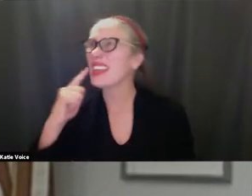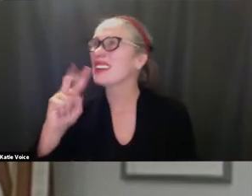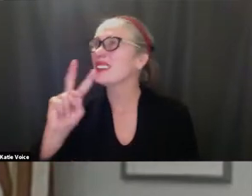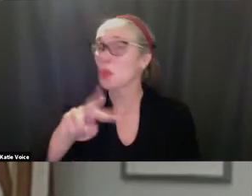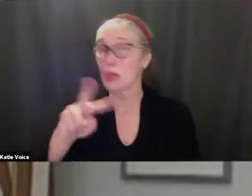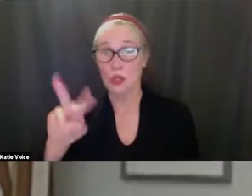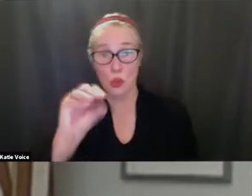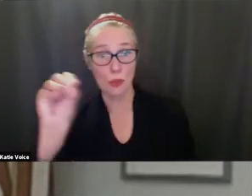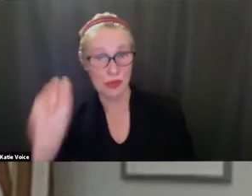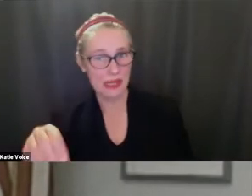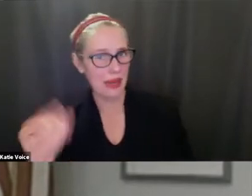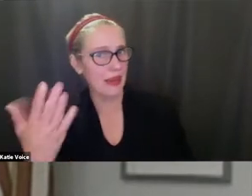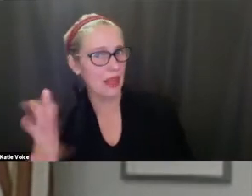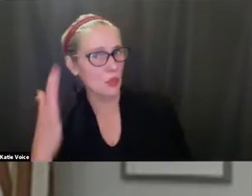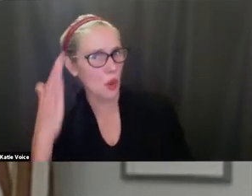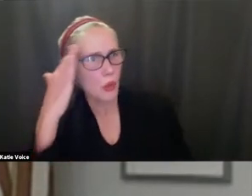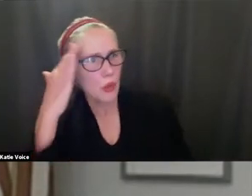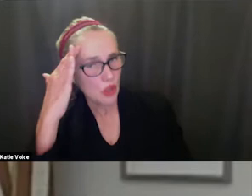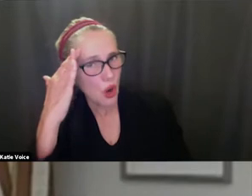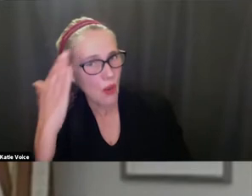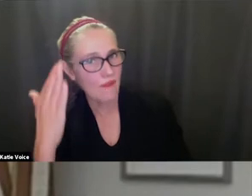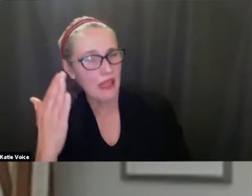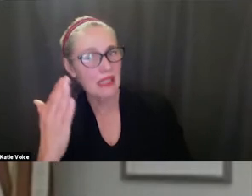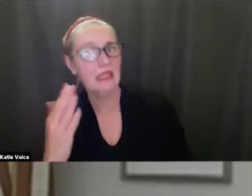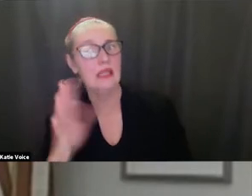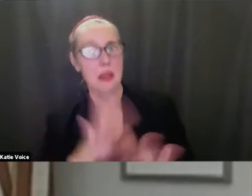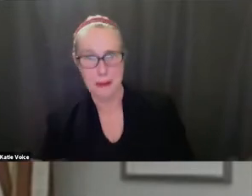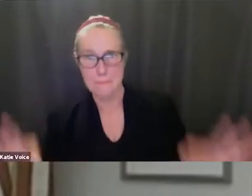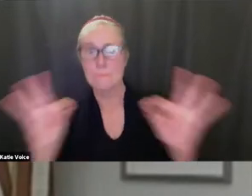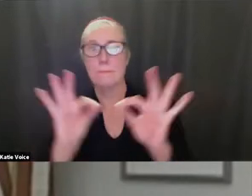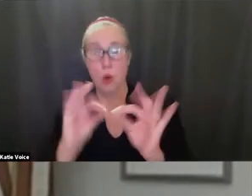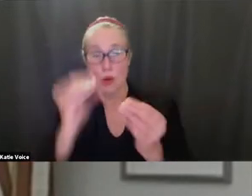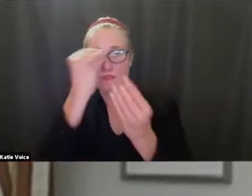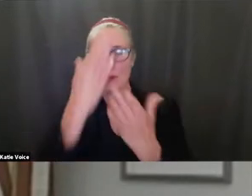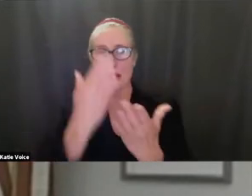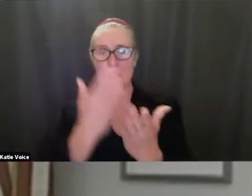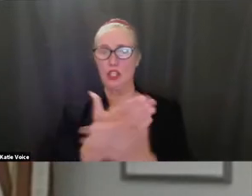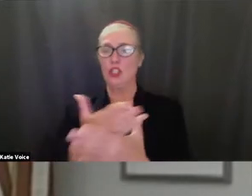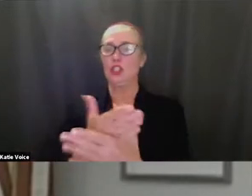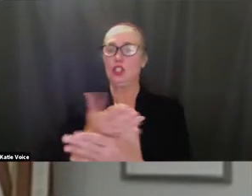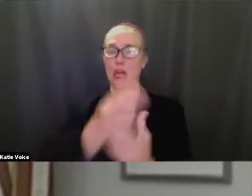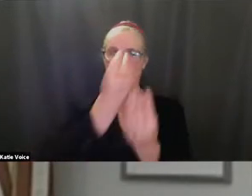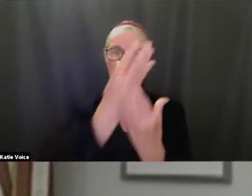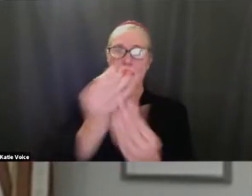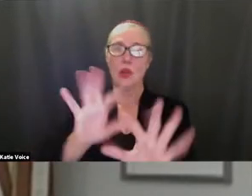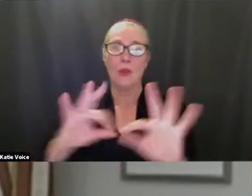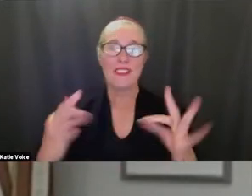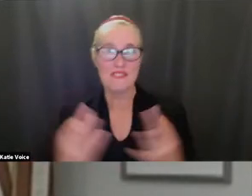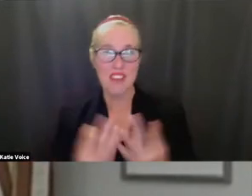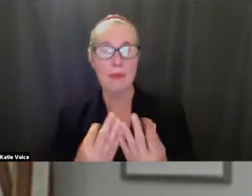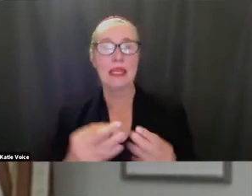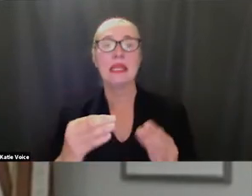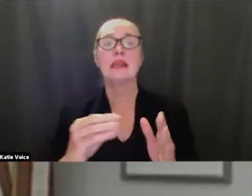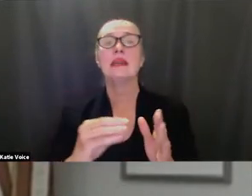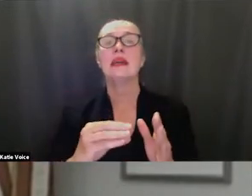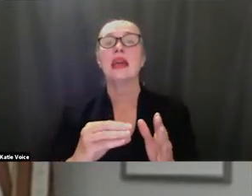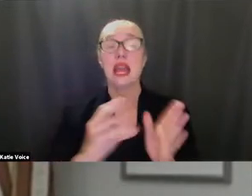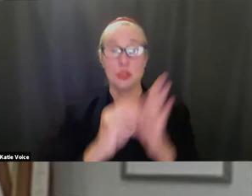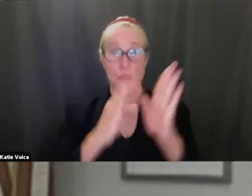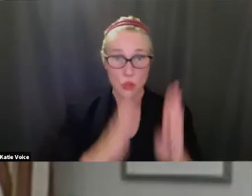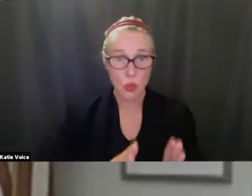that's what we know of um that is an important piece of information for parents and families and students to be making